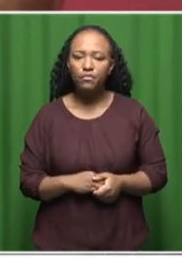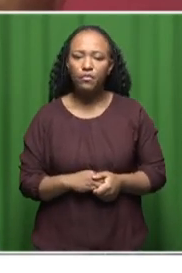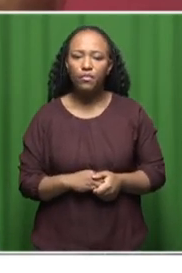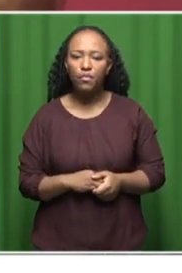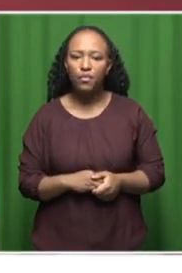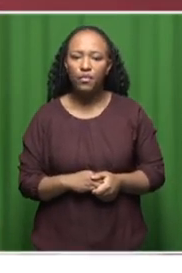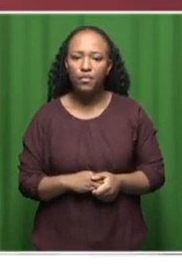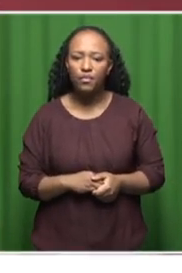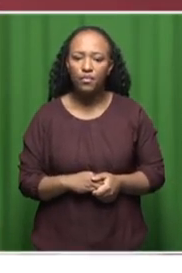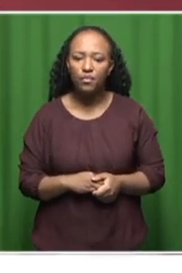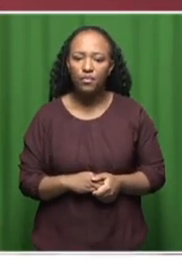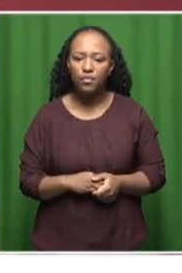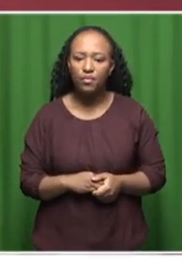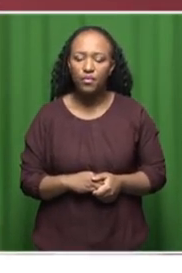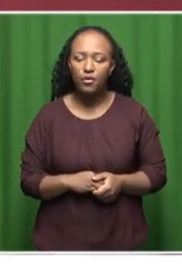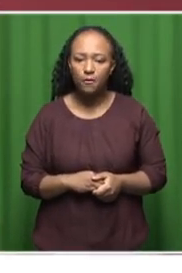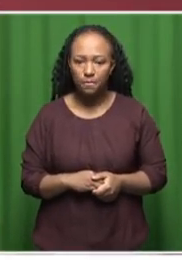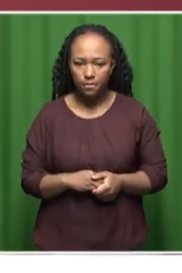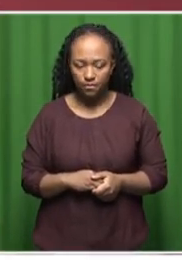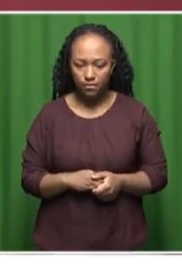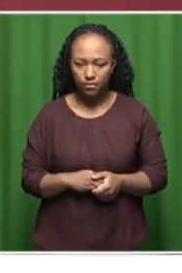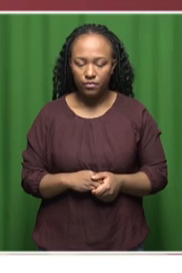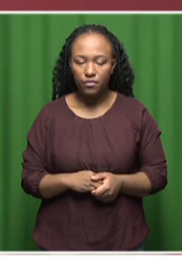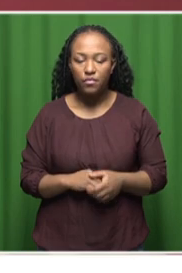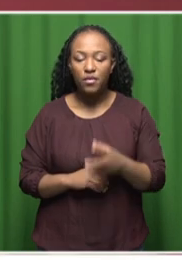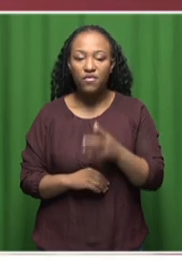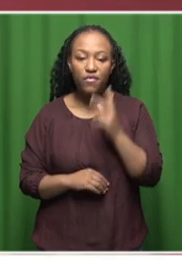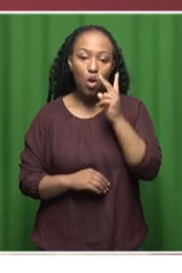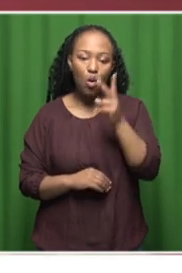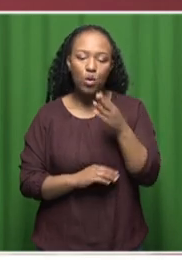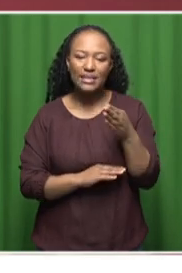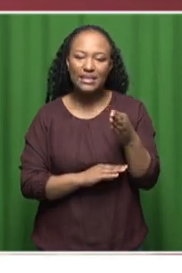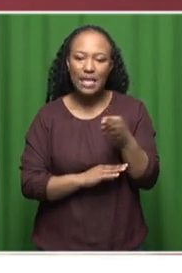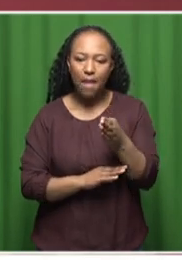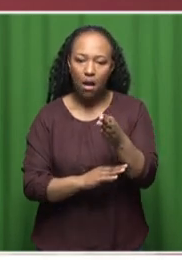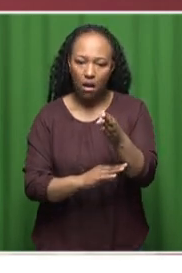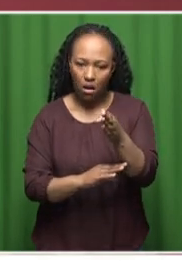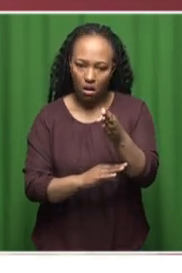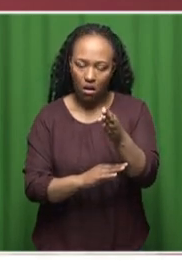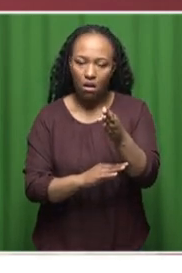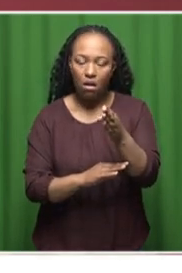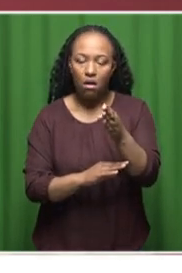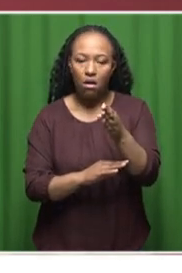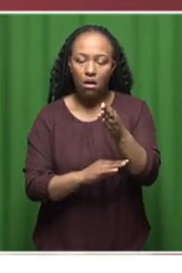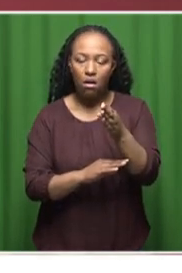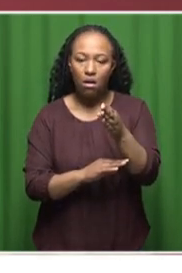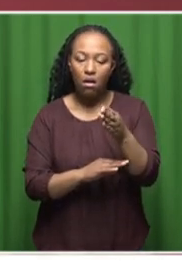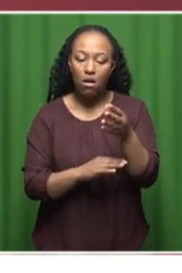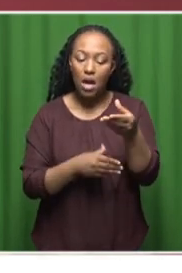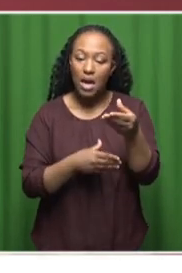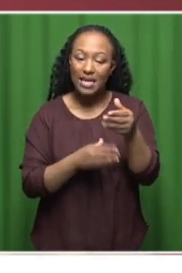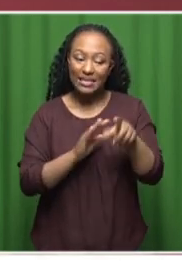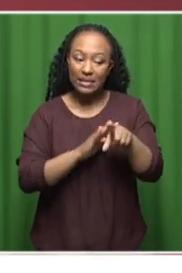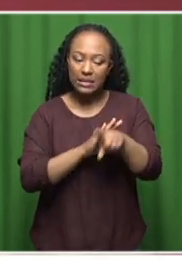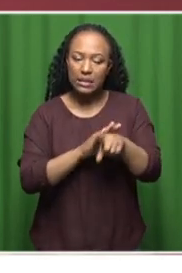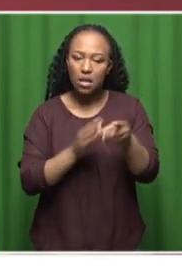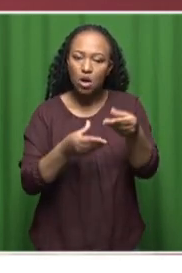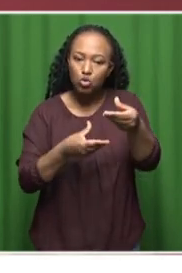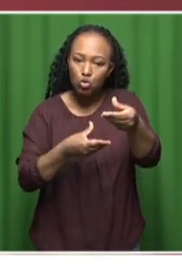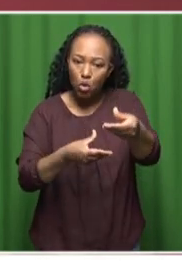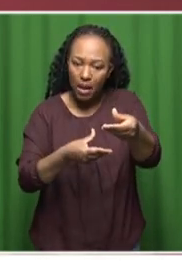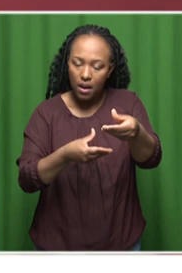when you look at the Sedibeng district documents, you see from